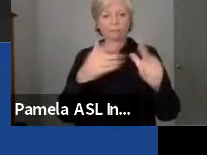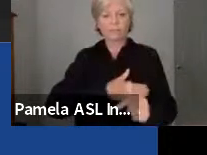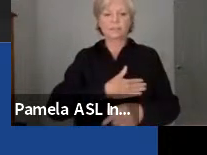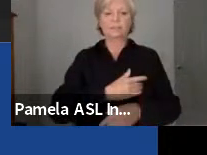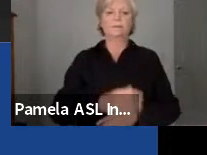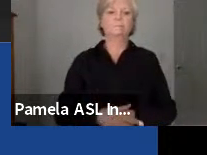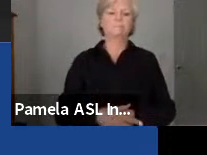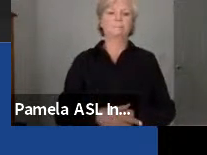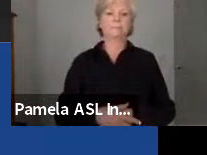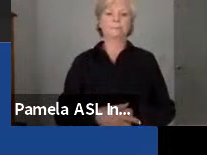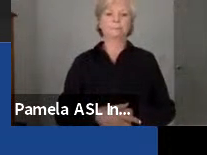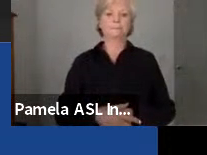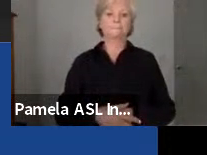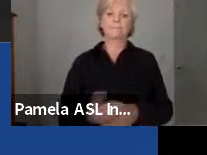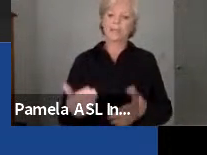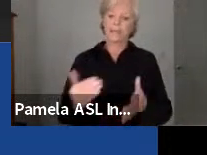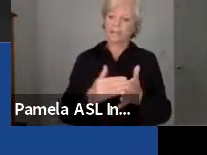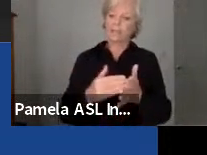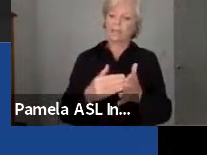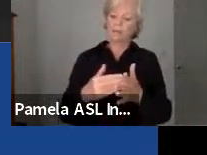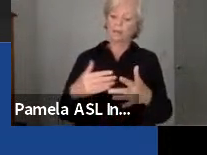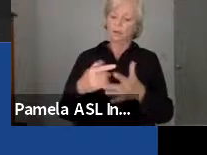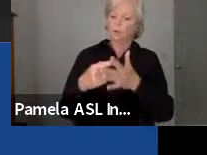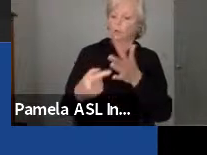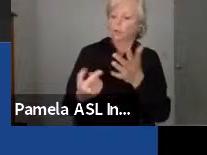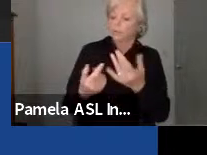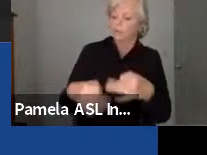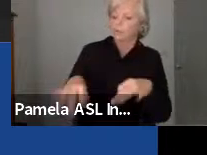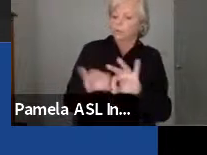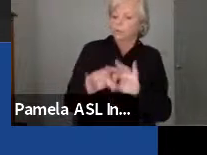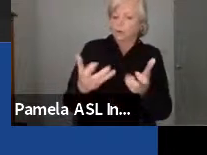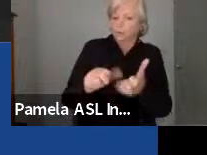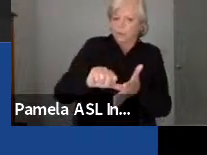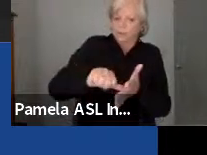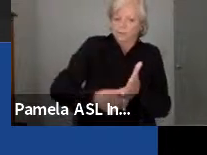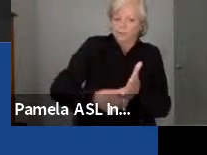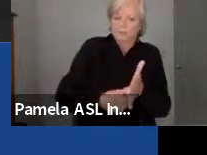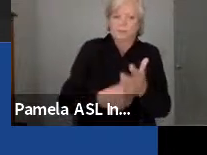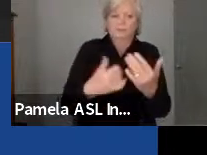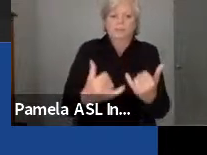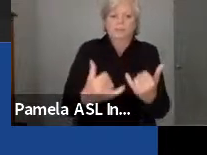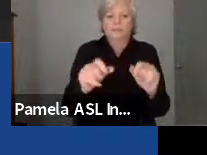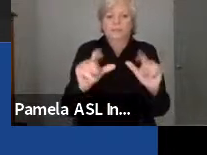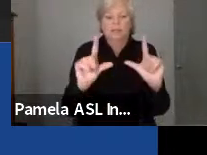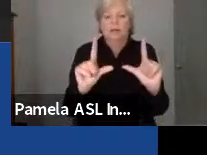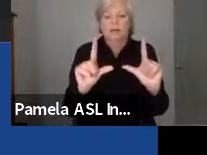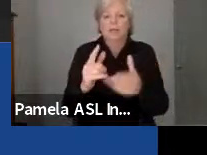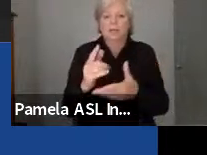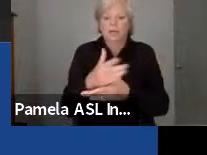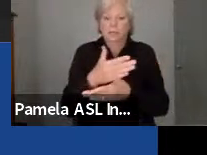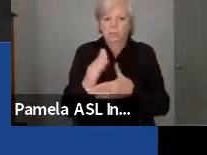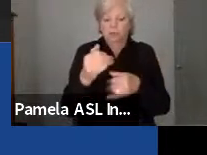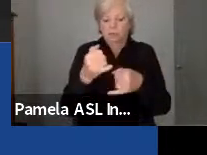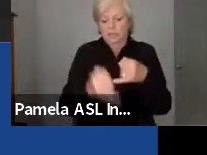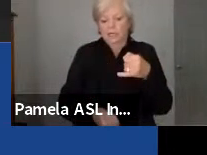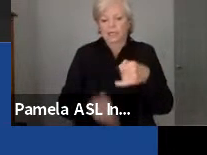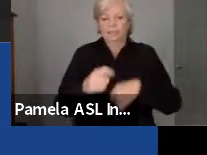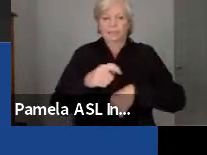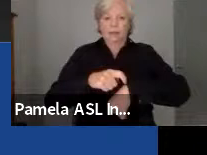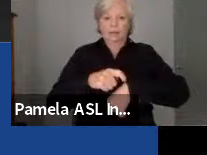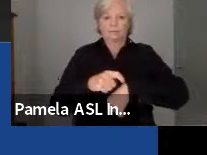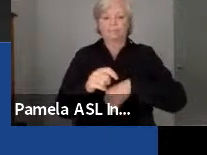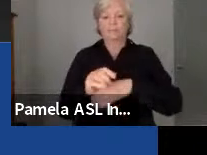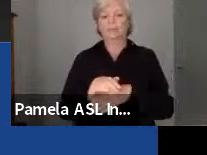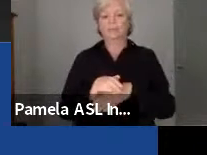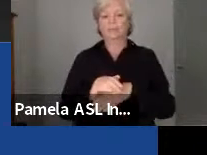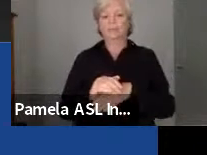So again, I think what's important that I want to reiterate, also this slide I shared at one of the last CAGs, is that this